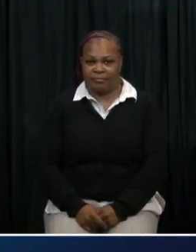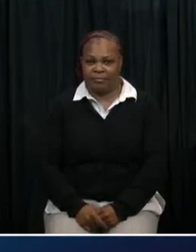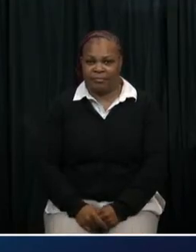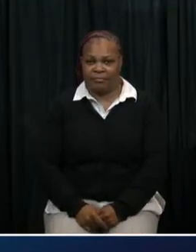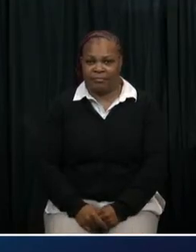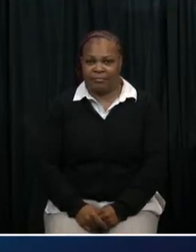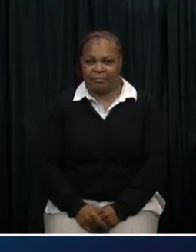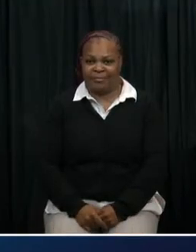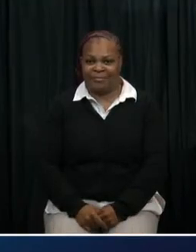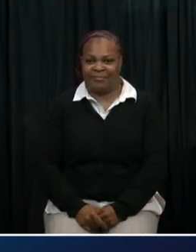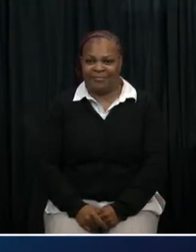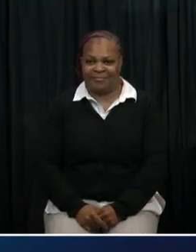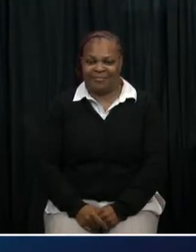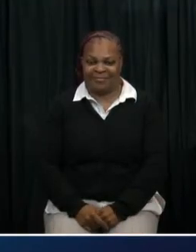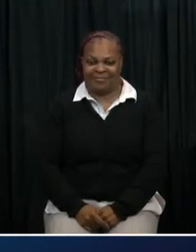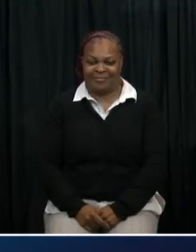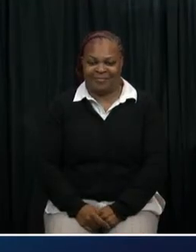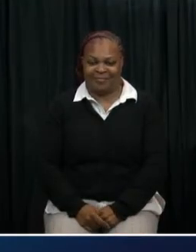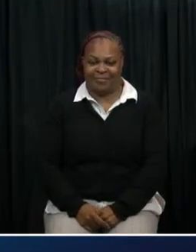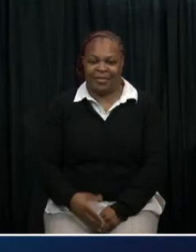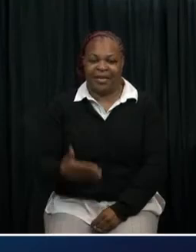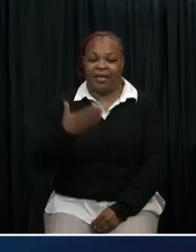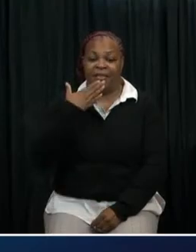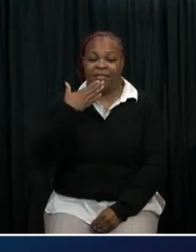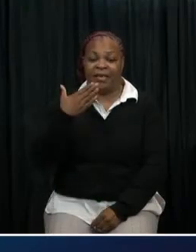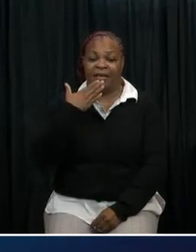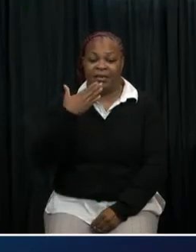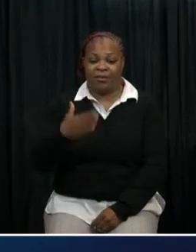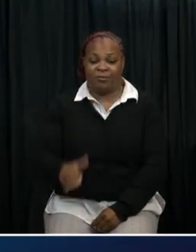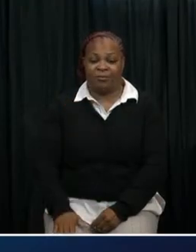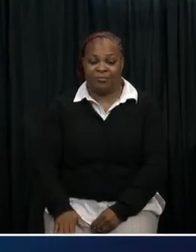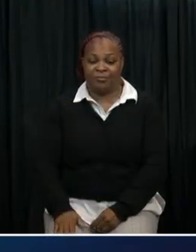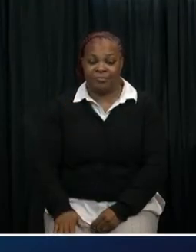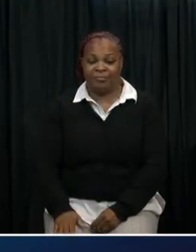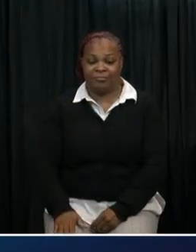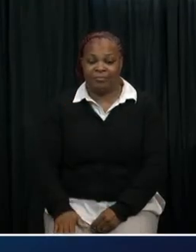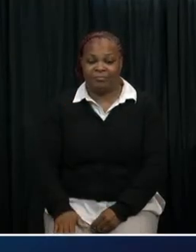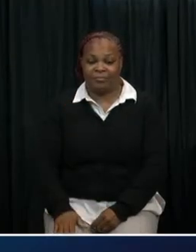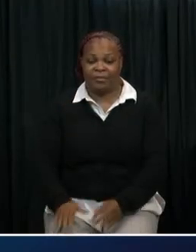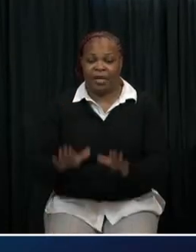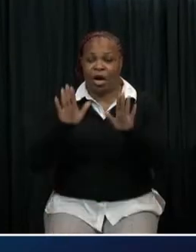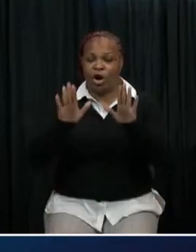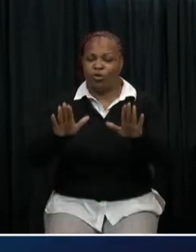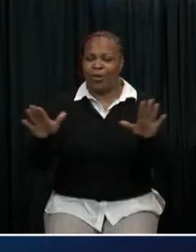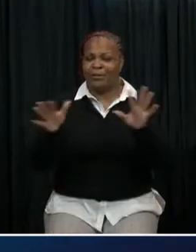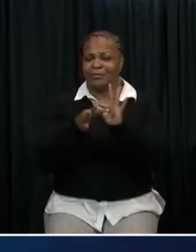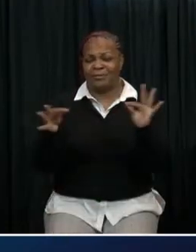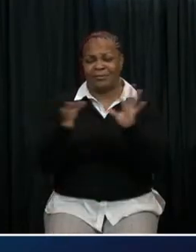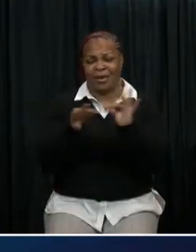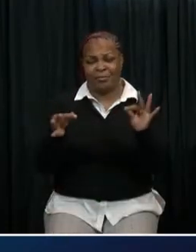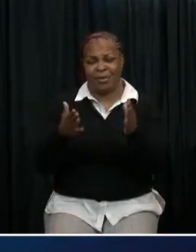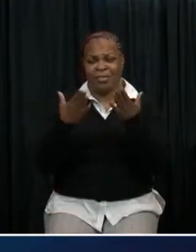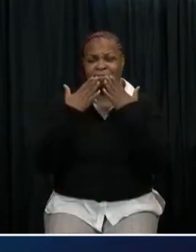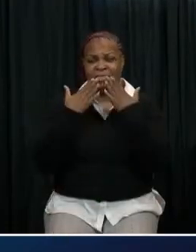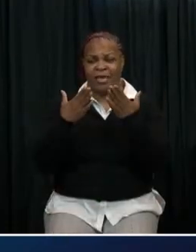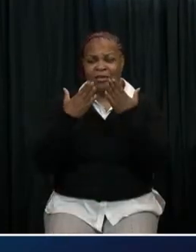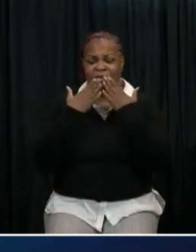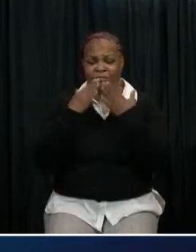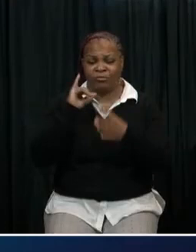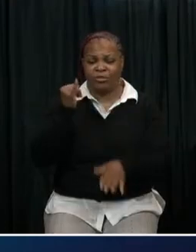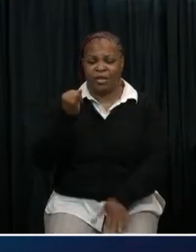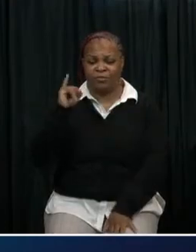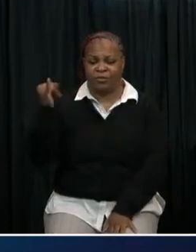Yes, Mr. Chairman, thank you. That was a great statement. Thank you very much,